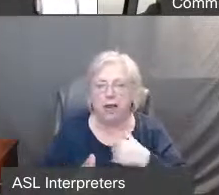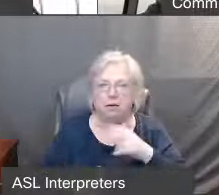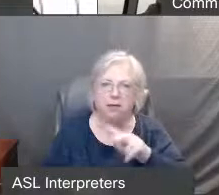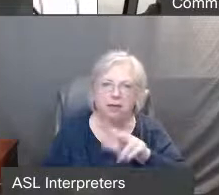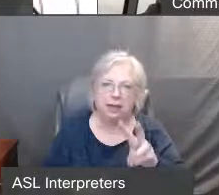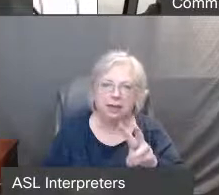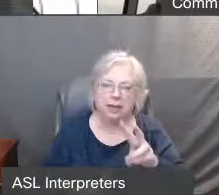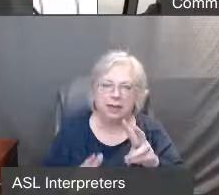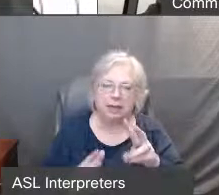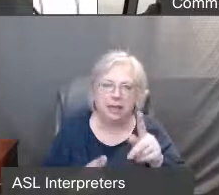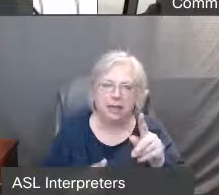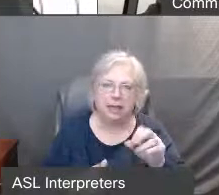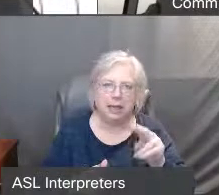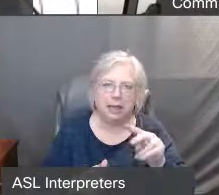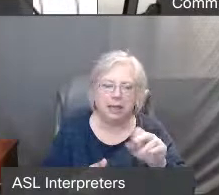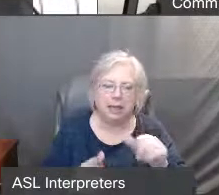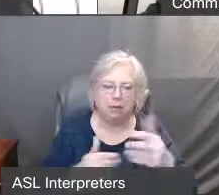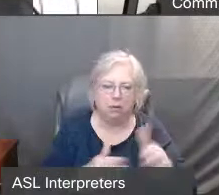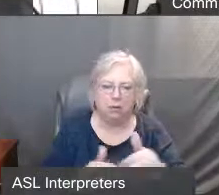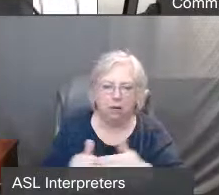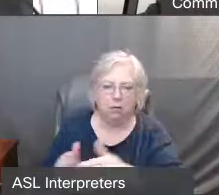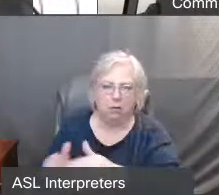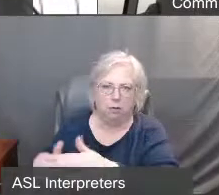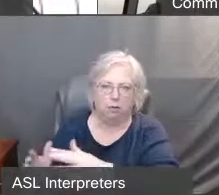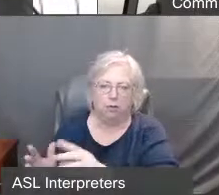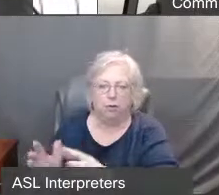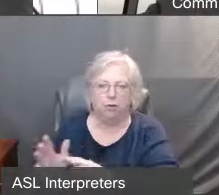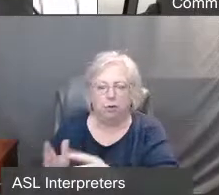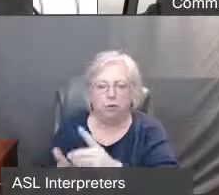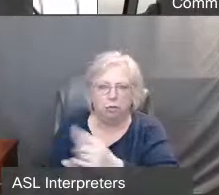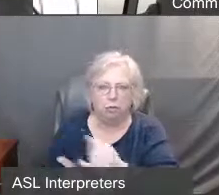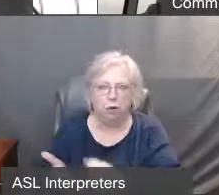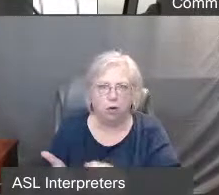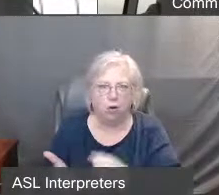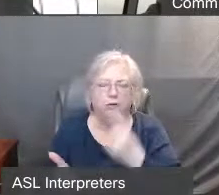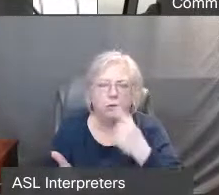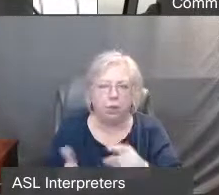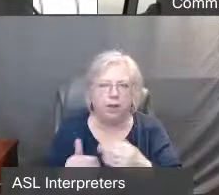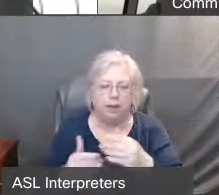36 kennels that are drawn up for the space that we have.